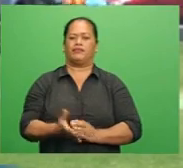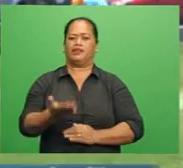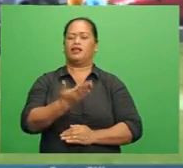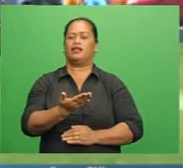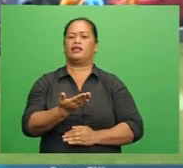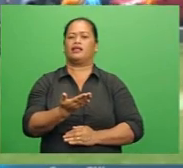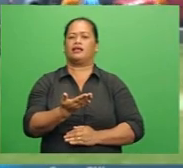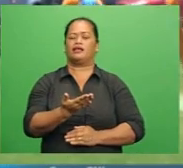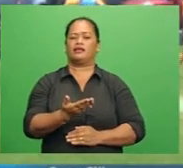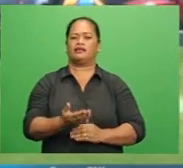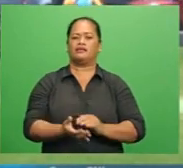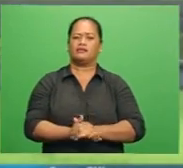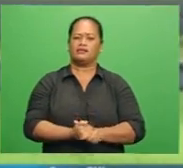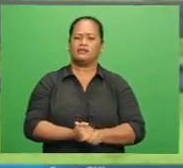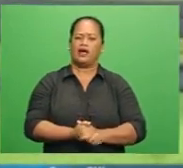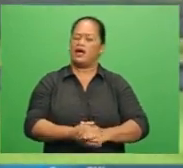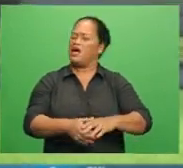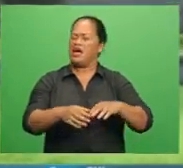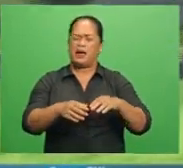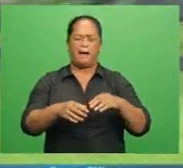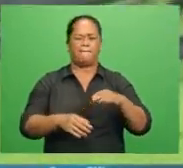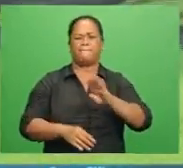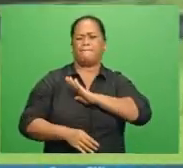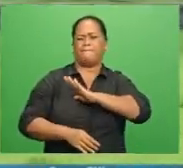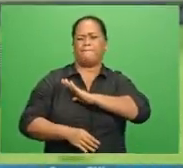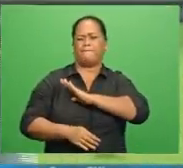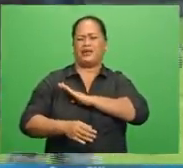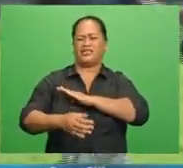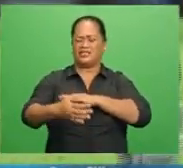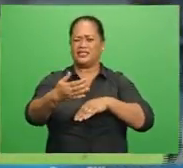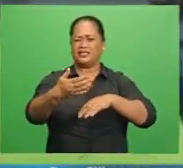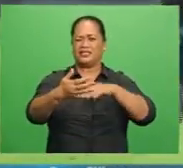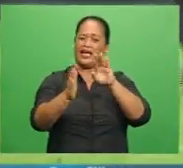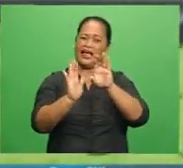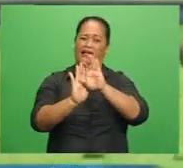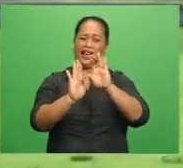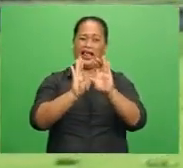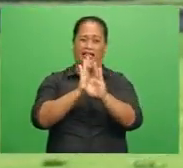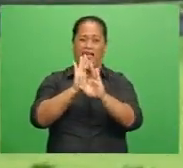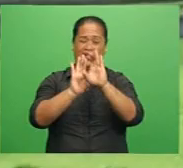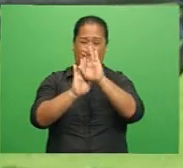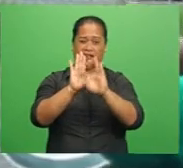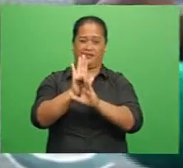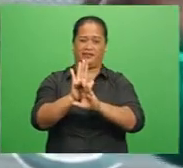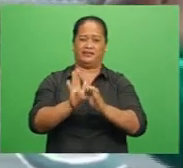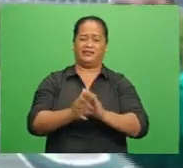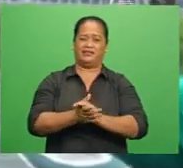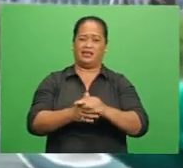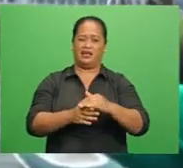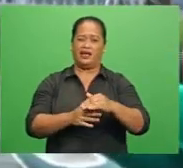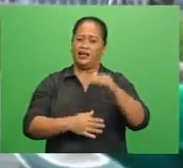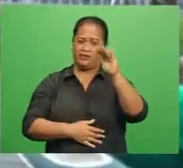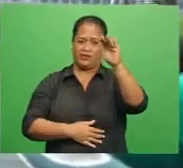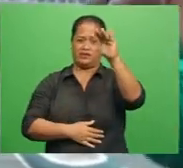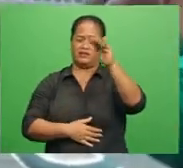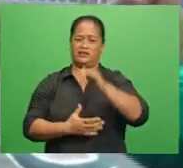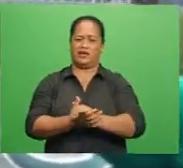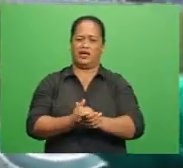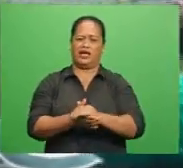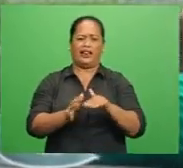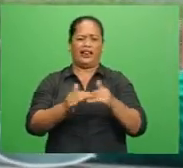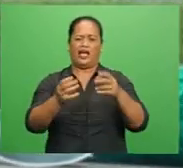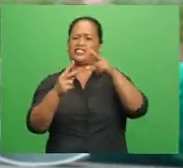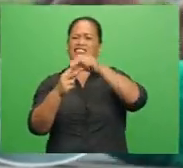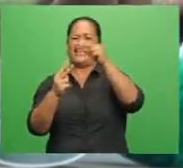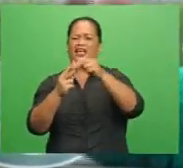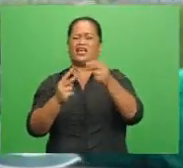a busy calendar ahead, Cricket Fiji is taking a holistic approach to selecting both the men and women's team.